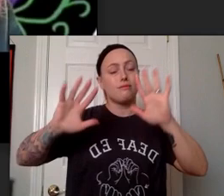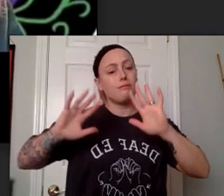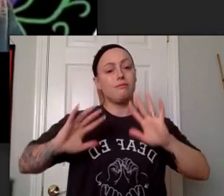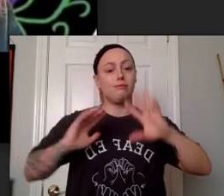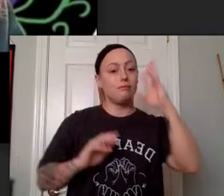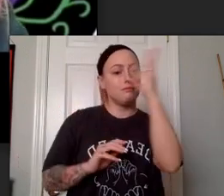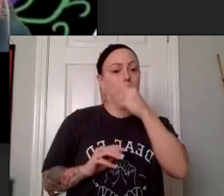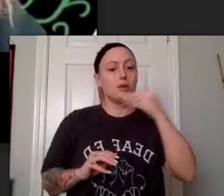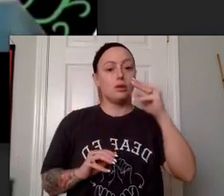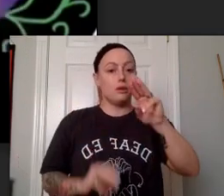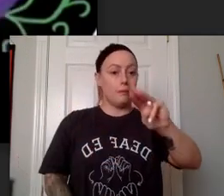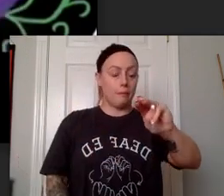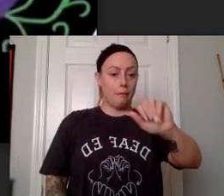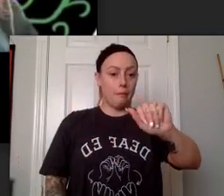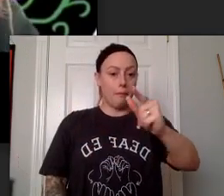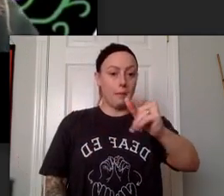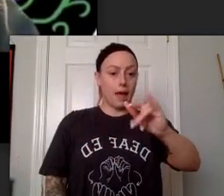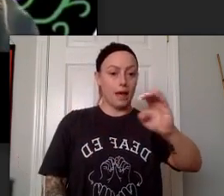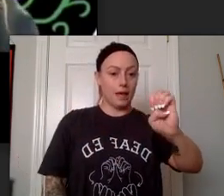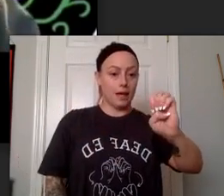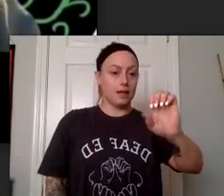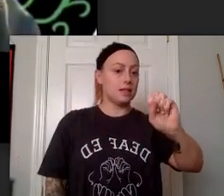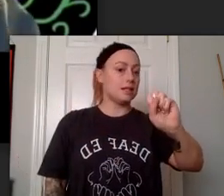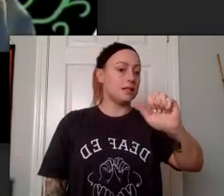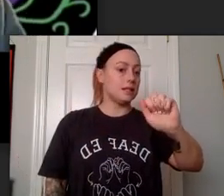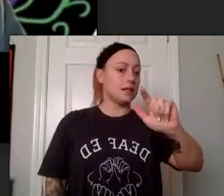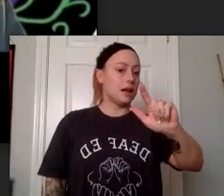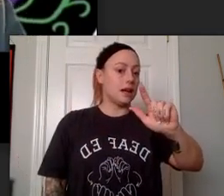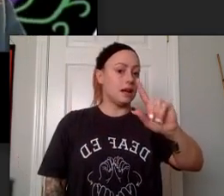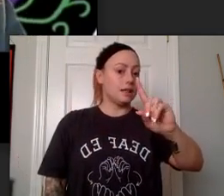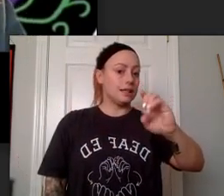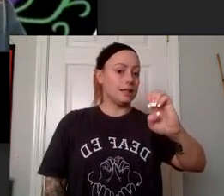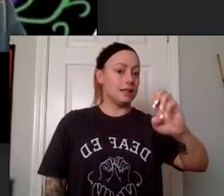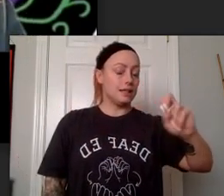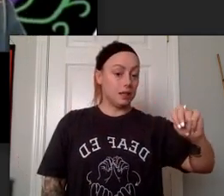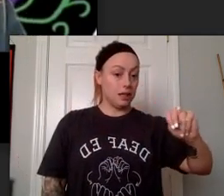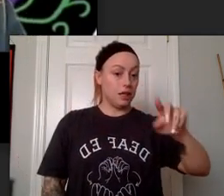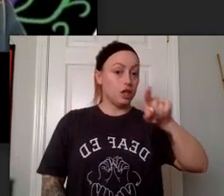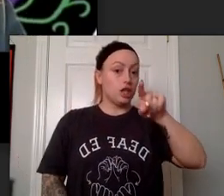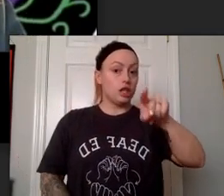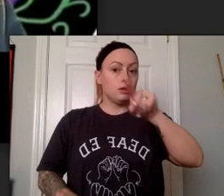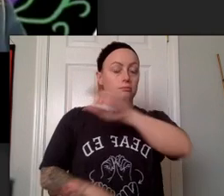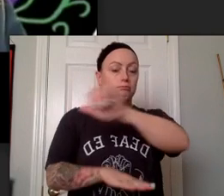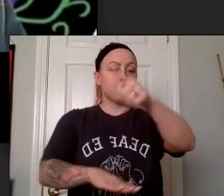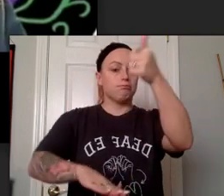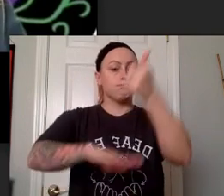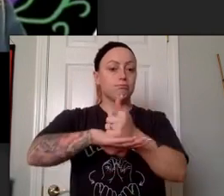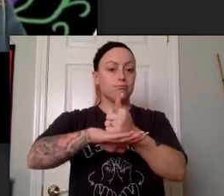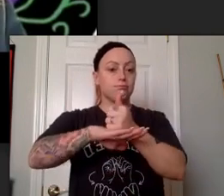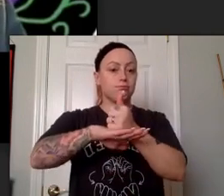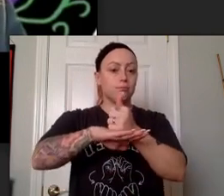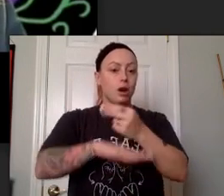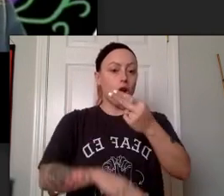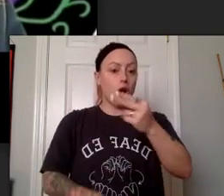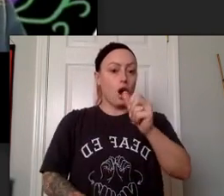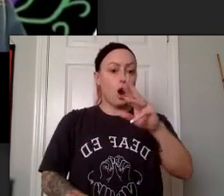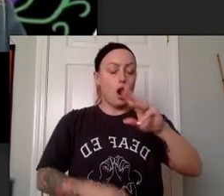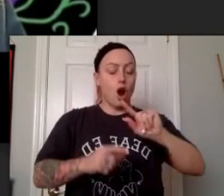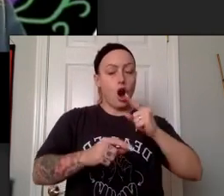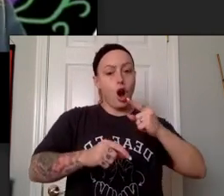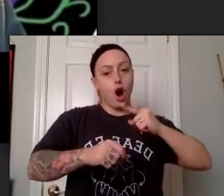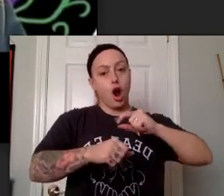beautiful Maggie Saldine with me. She is the founder of the High Rockies Harm Reduction,